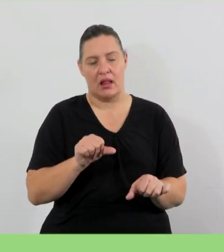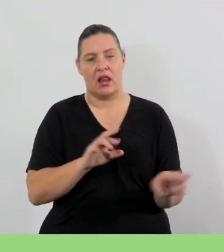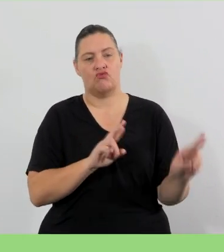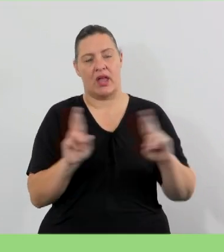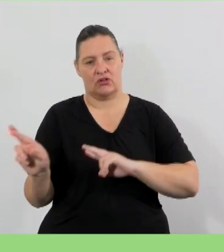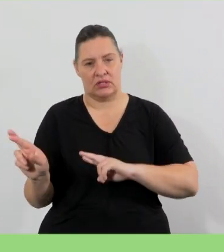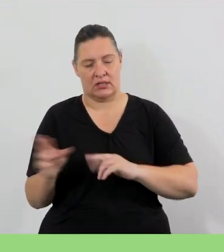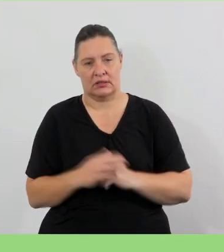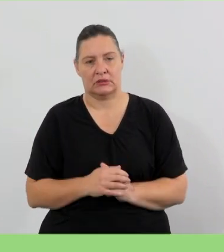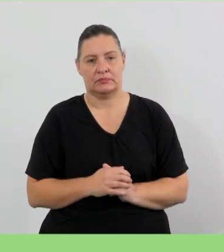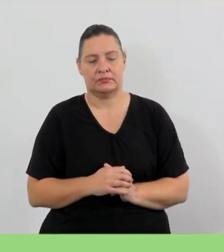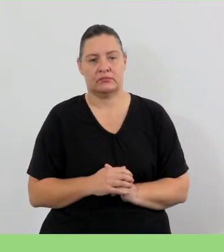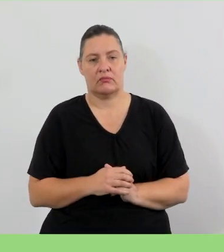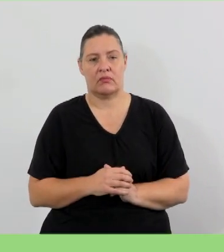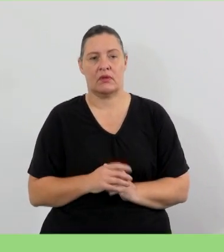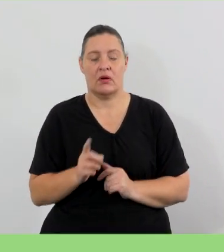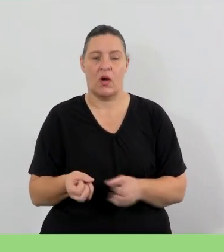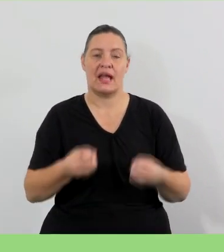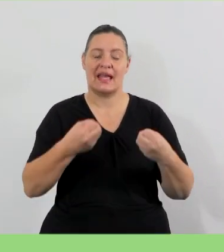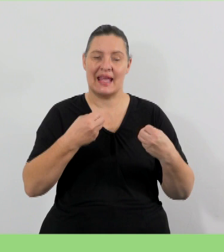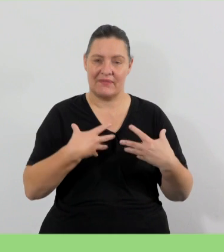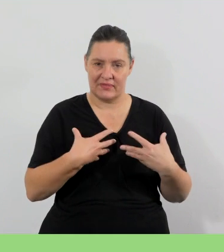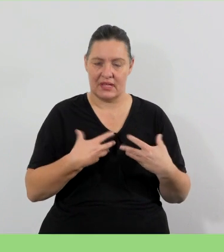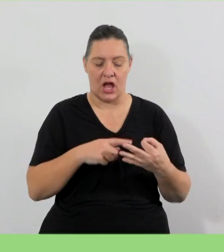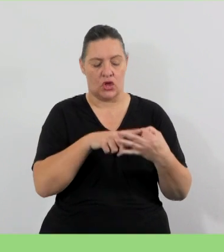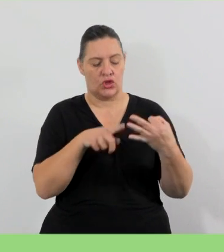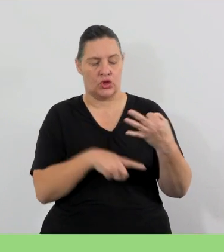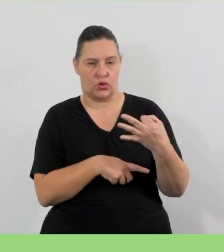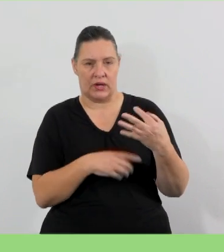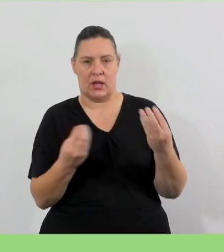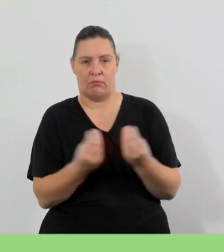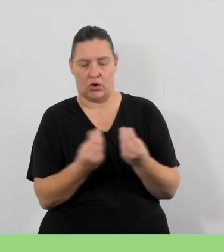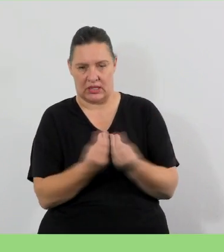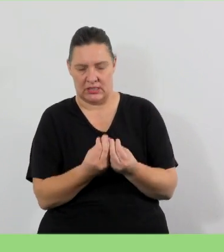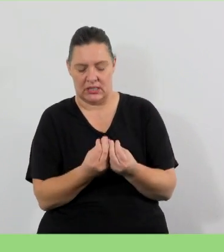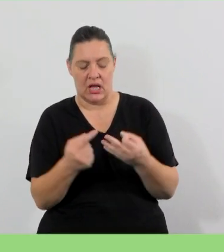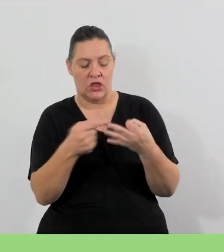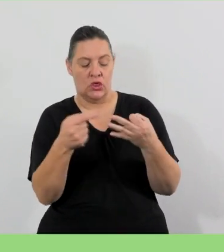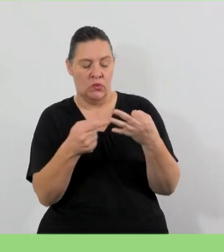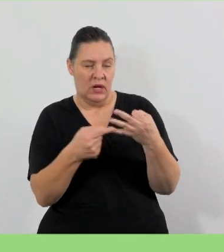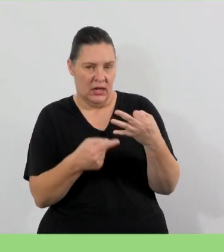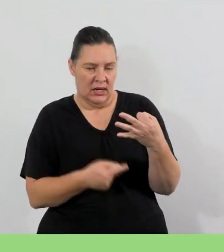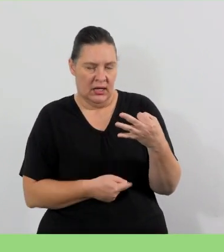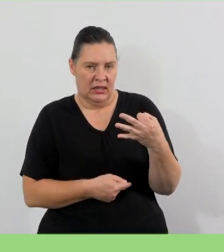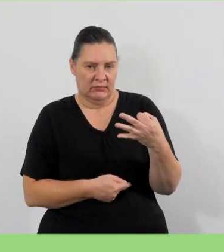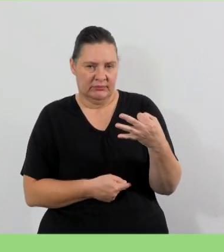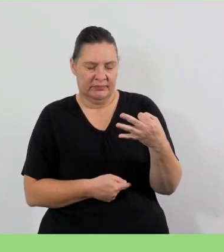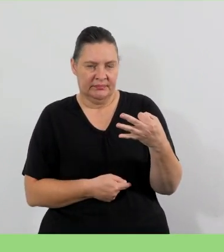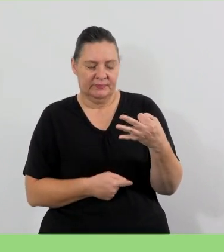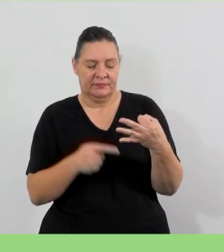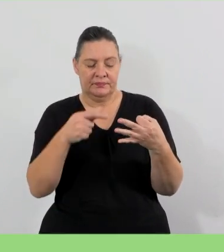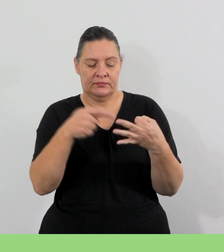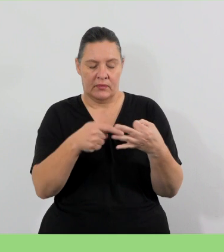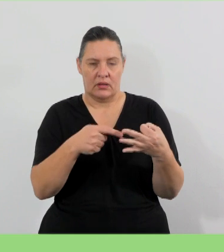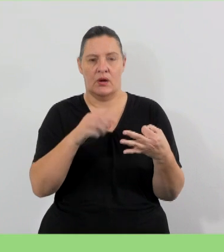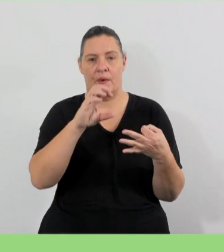chemical reaction, which gives out 3 products. So what are the 3 products that are given out